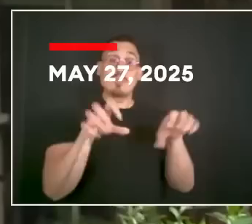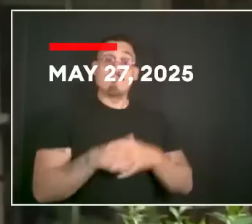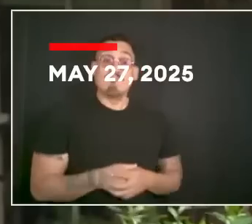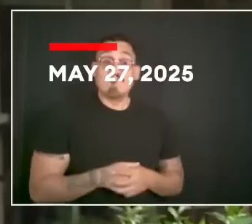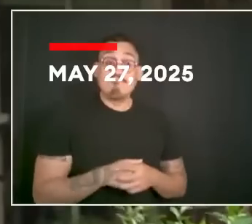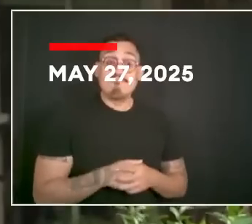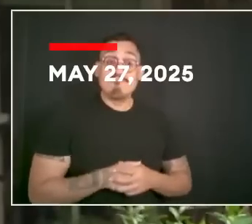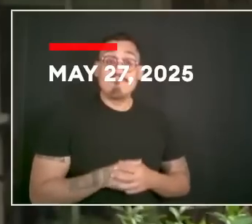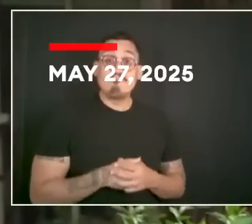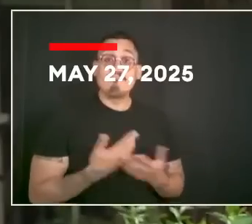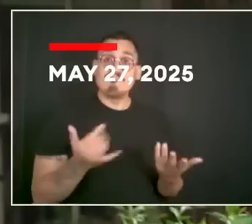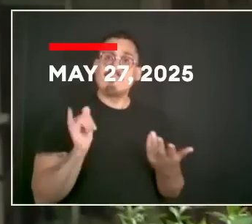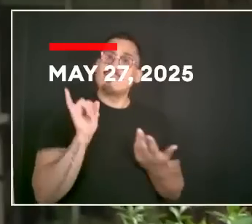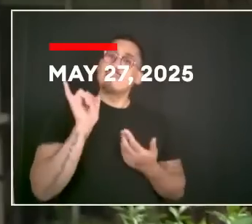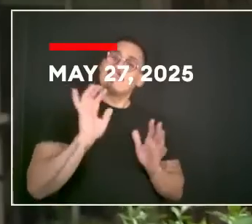me.